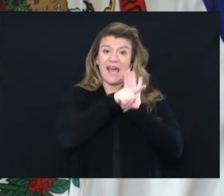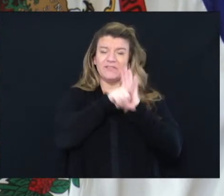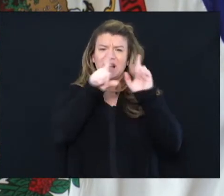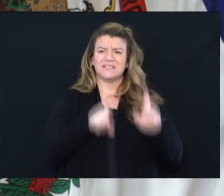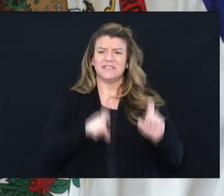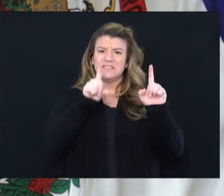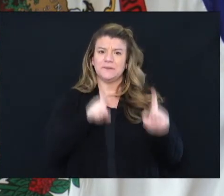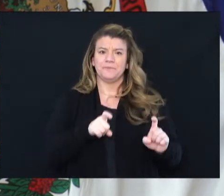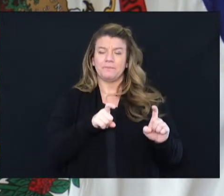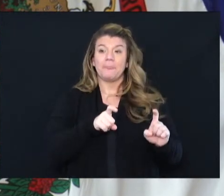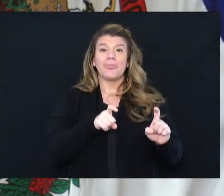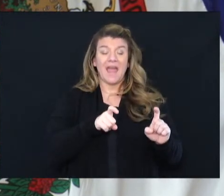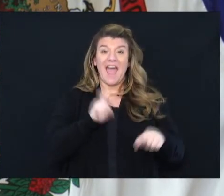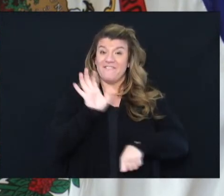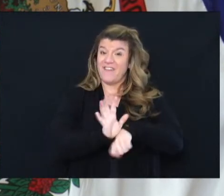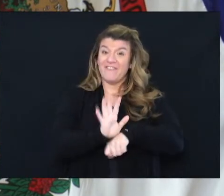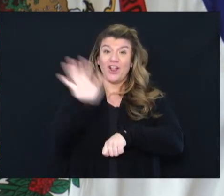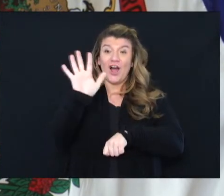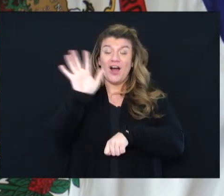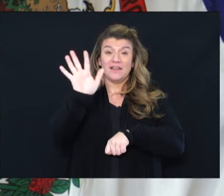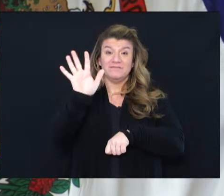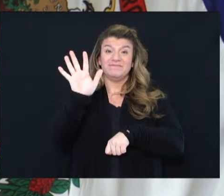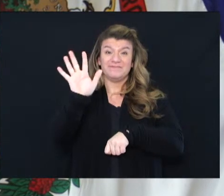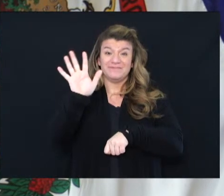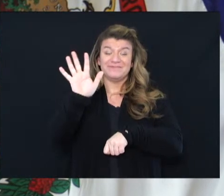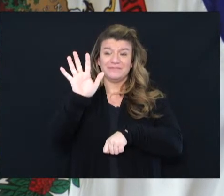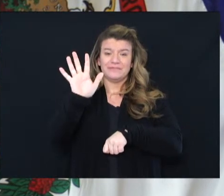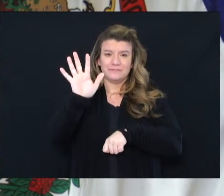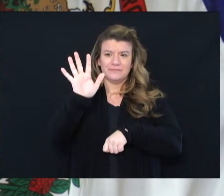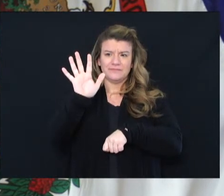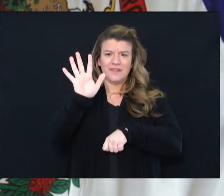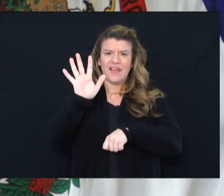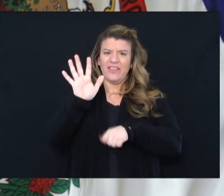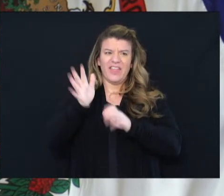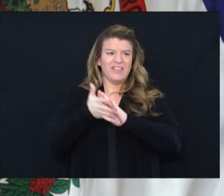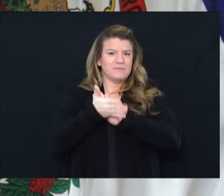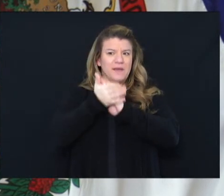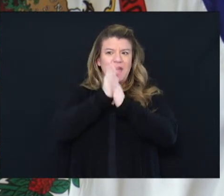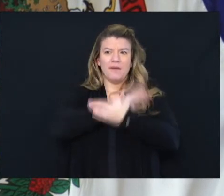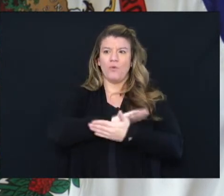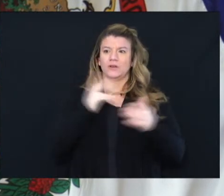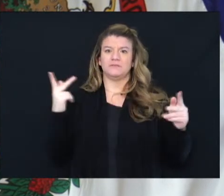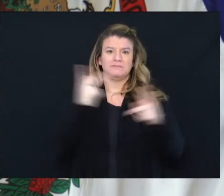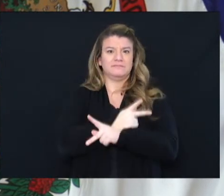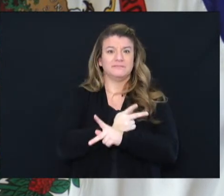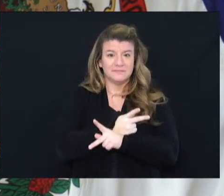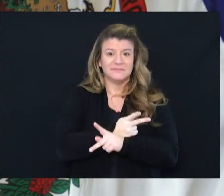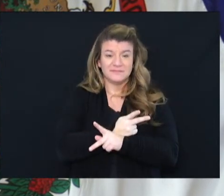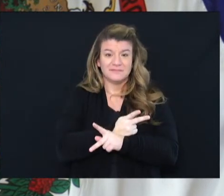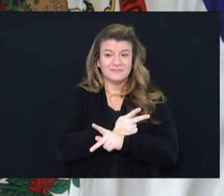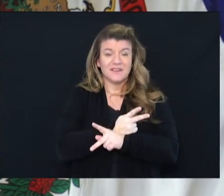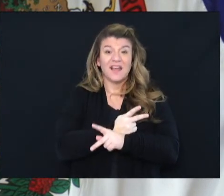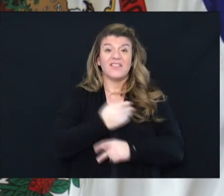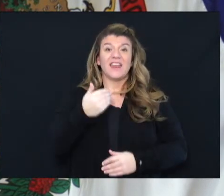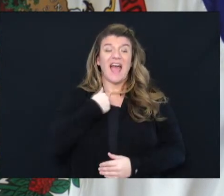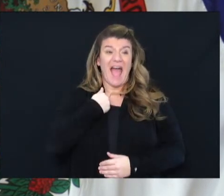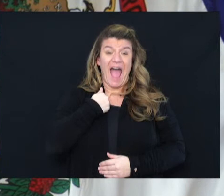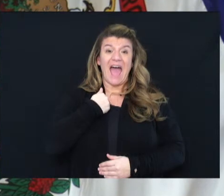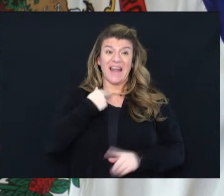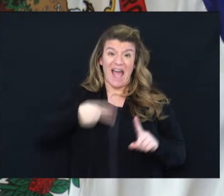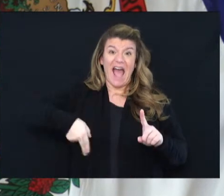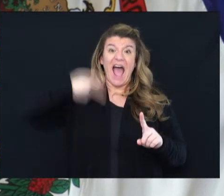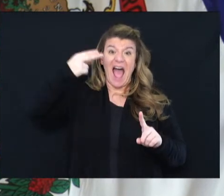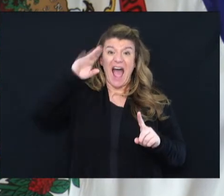a sudden, by 5 o'clock, things started really turning south, and then I had a pretty significant fever